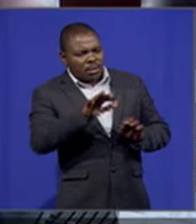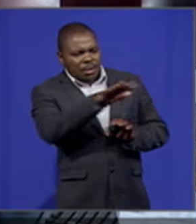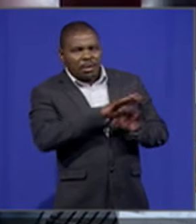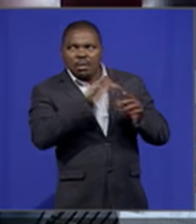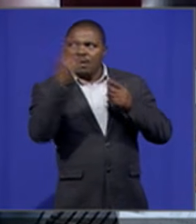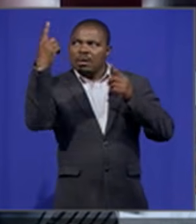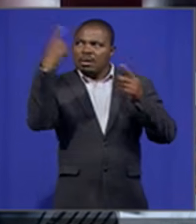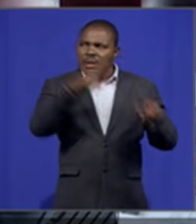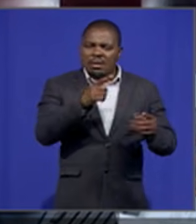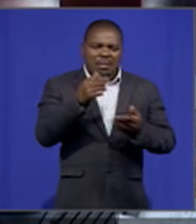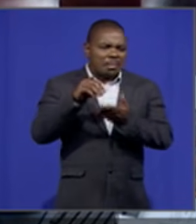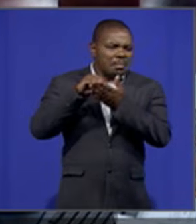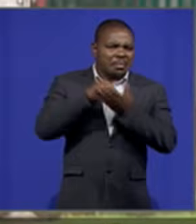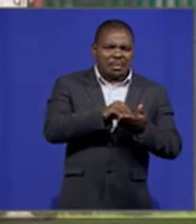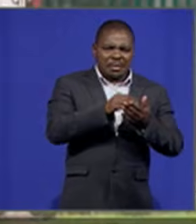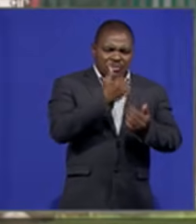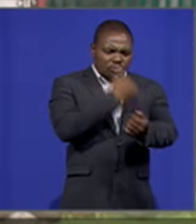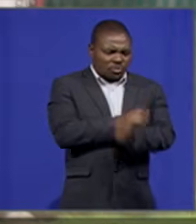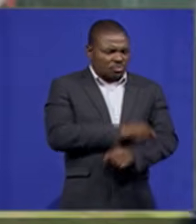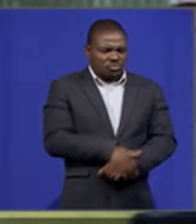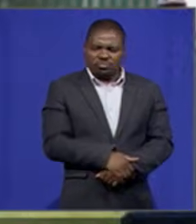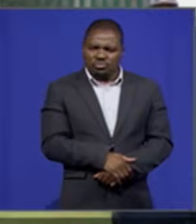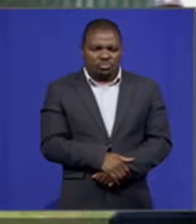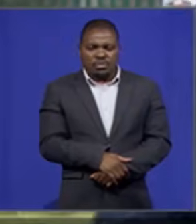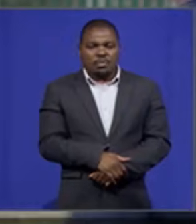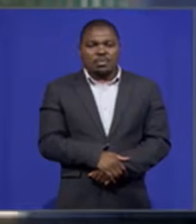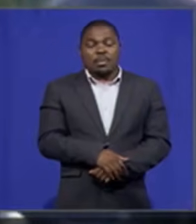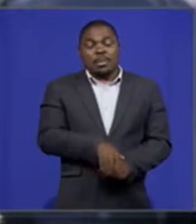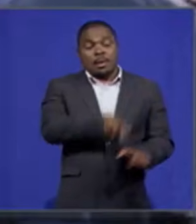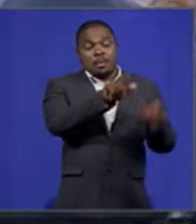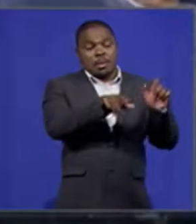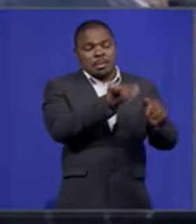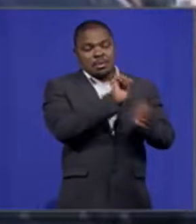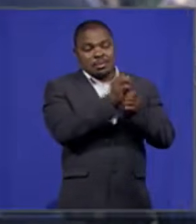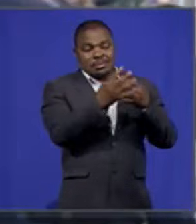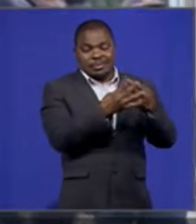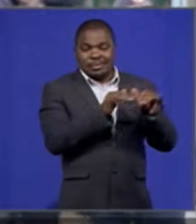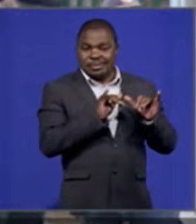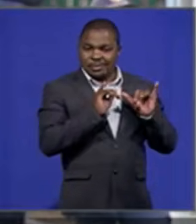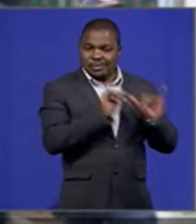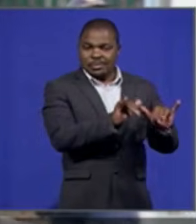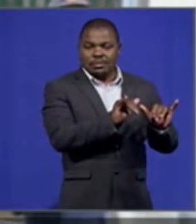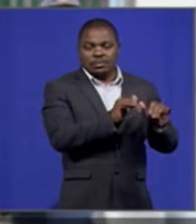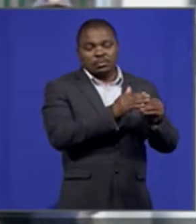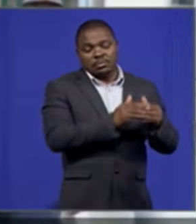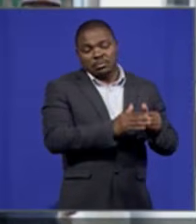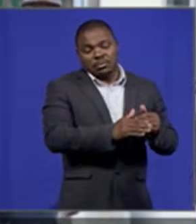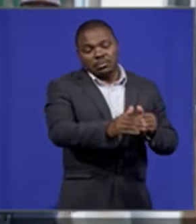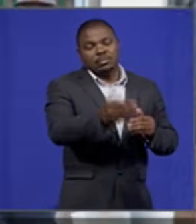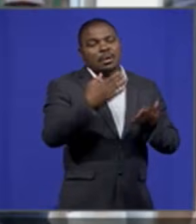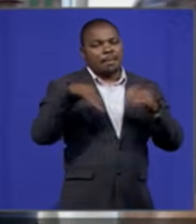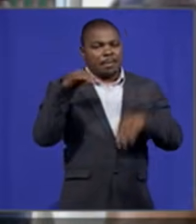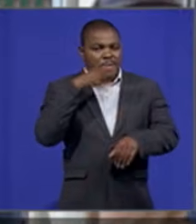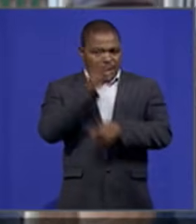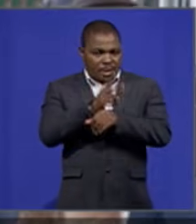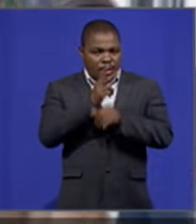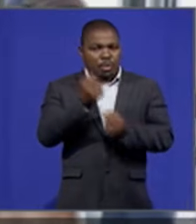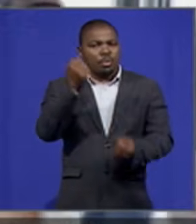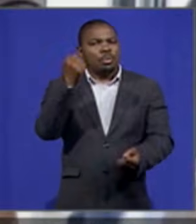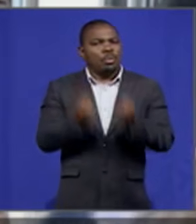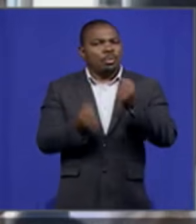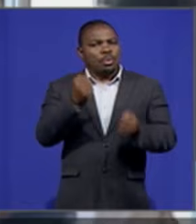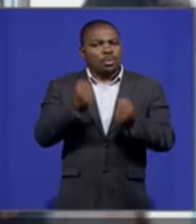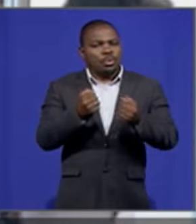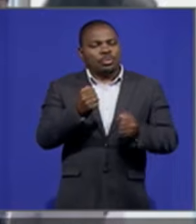ba tlo di drugs mo plekeng ya rona. Ba latofadiwa ba tla nna kwa kgolegelong go fitlhela ba tlhagelela gape mo kgotlatshekelo